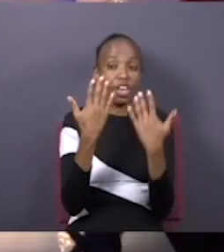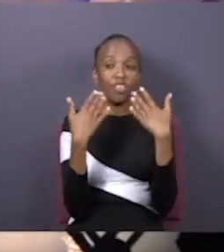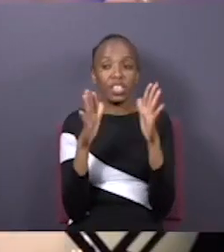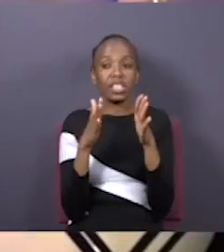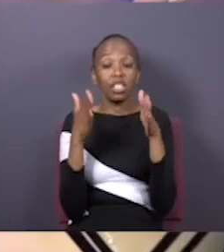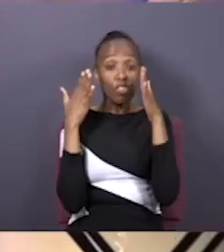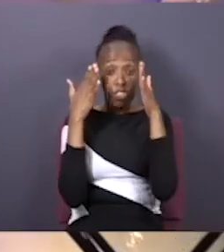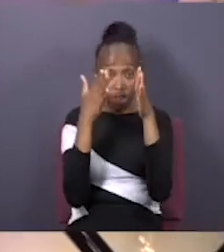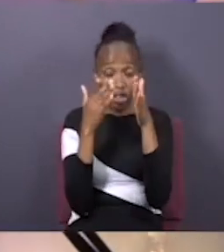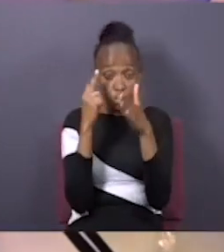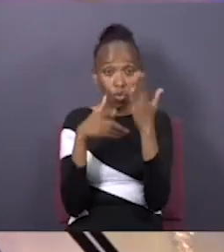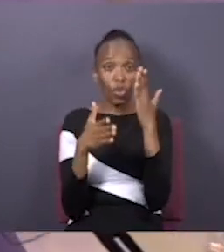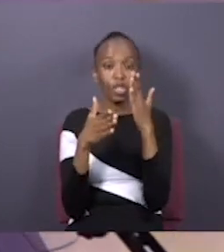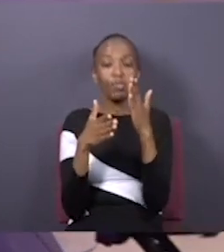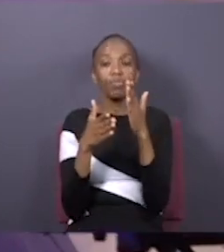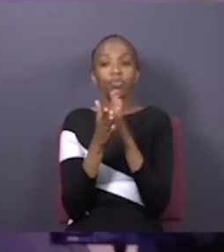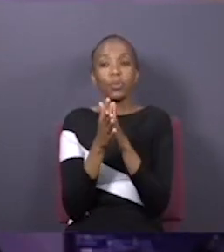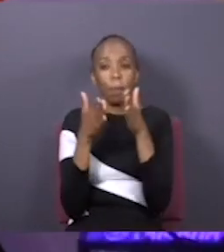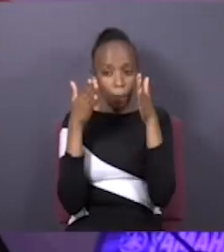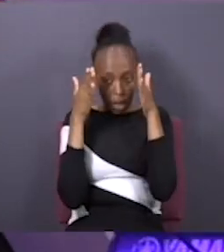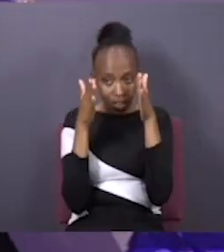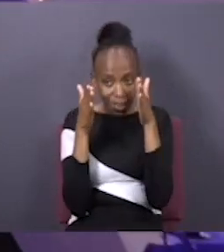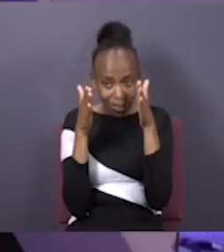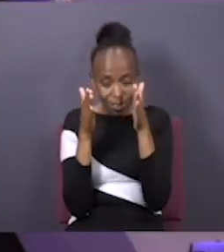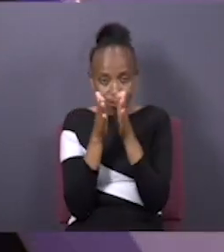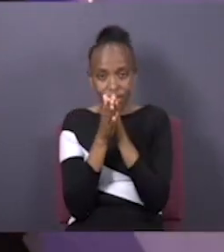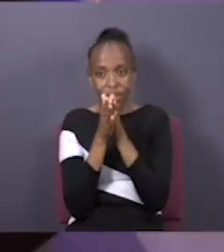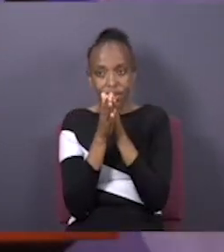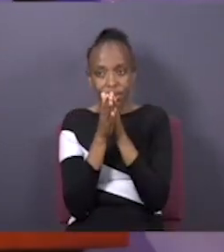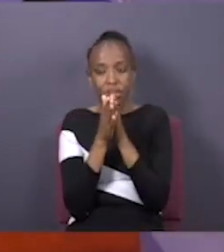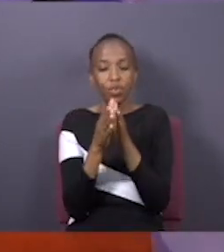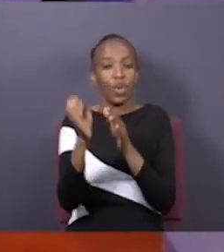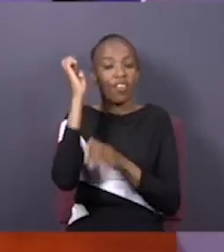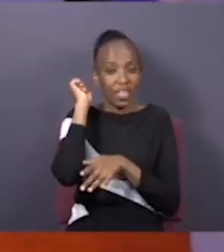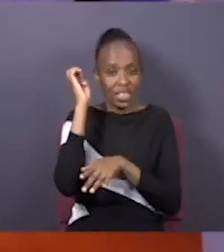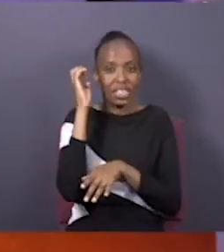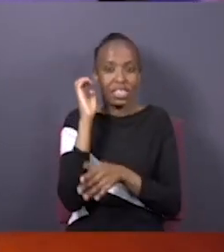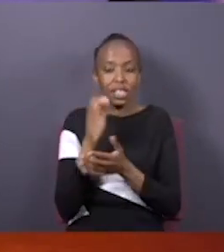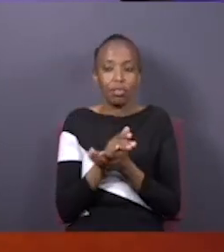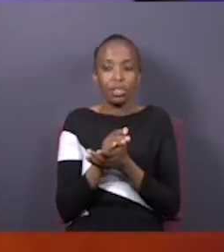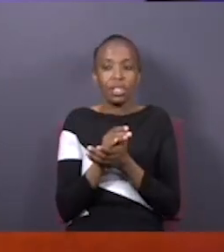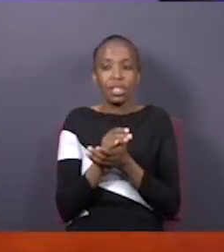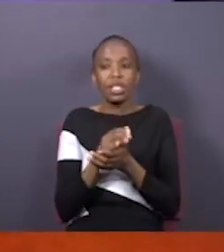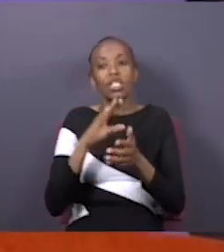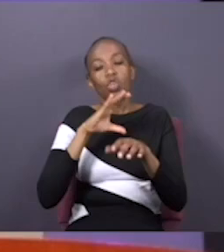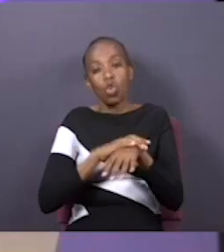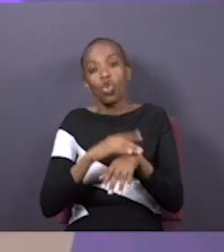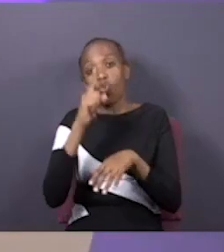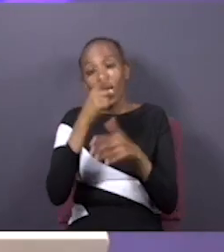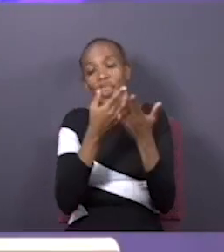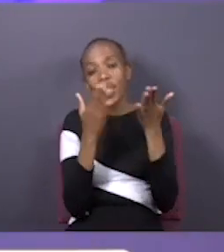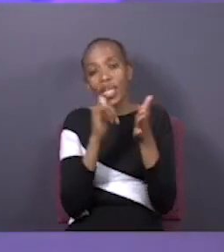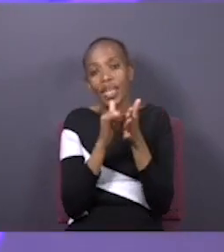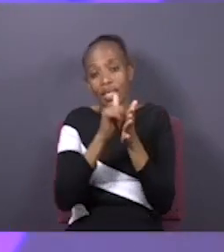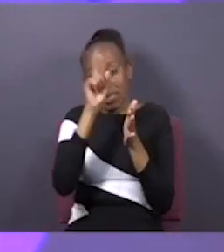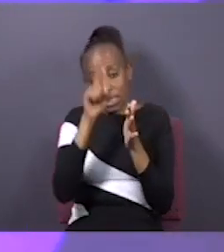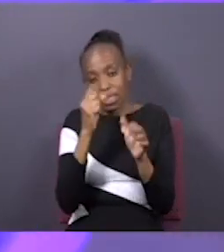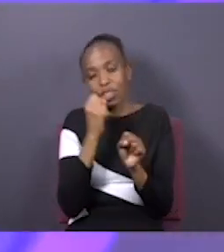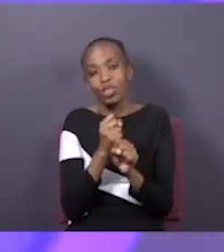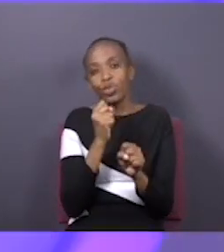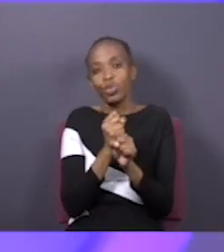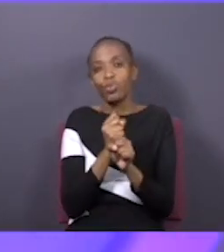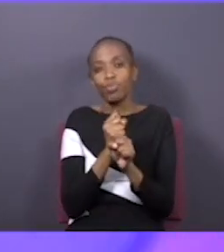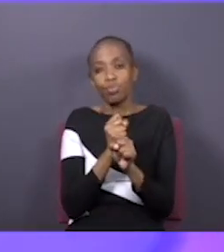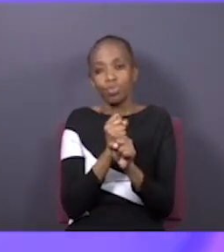he determined to devote himself exclusively to evangelism. He found the one thing that he needed to